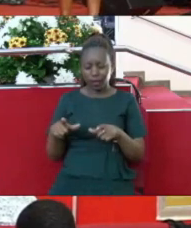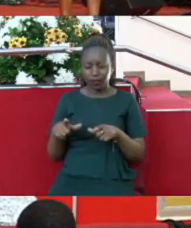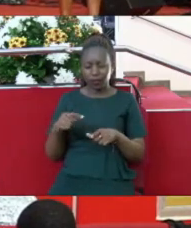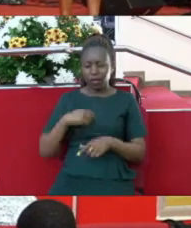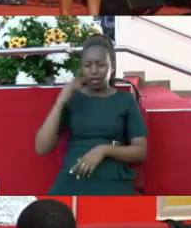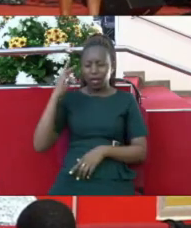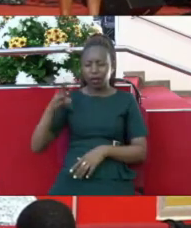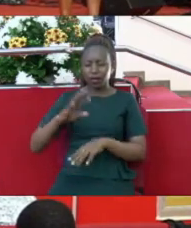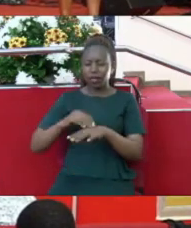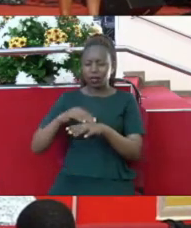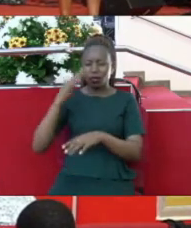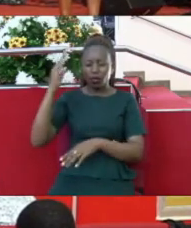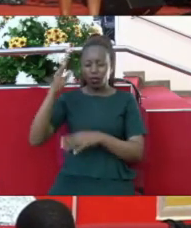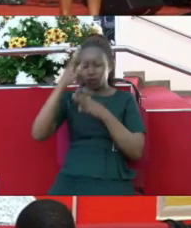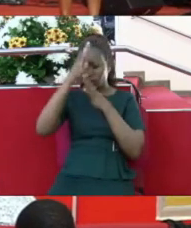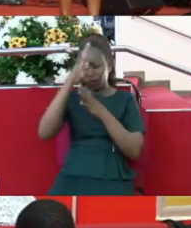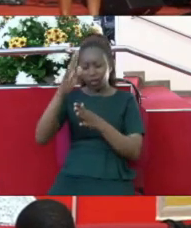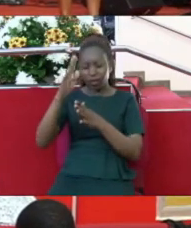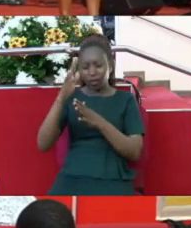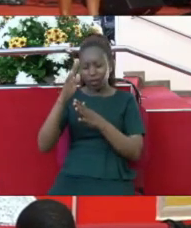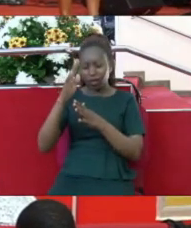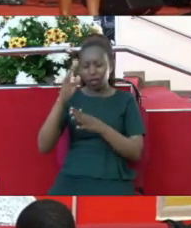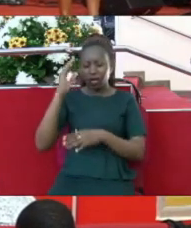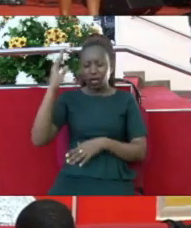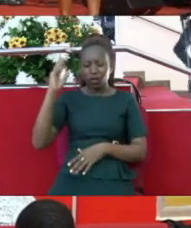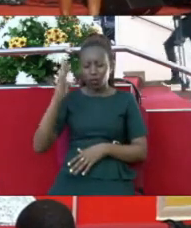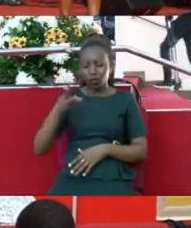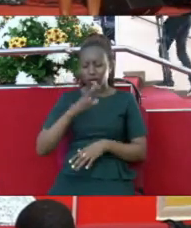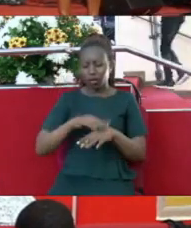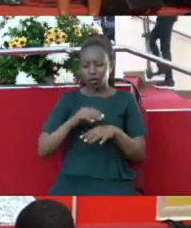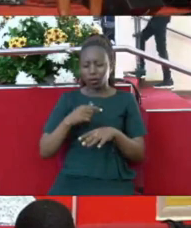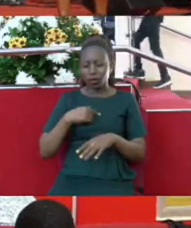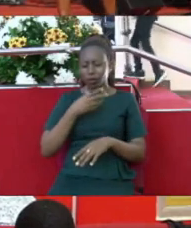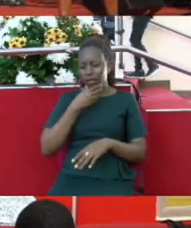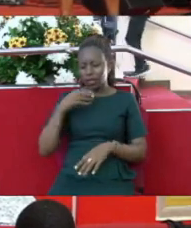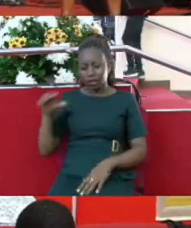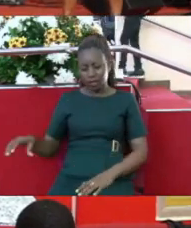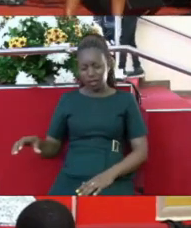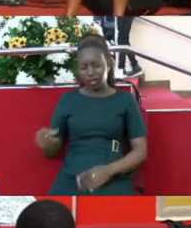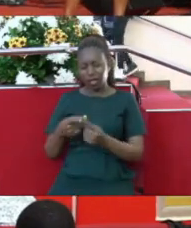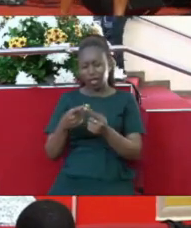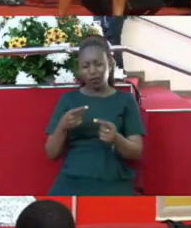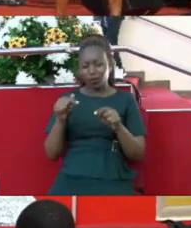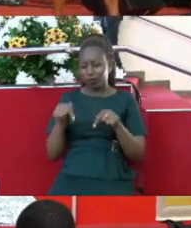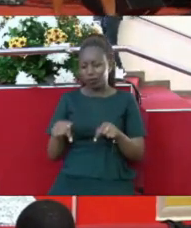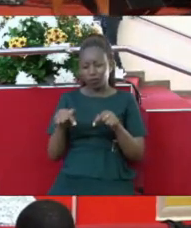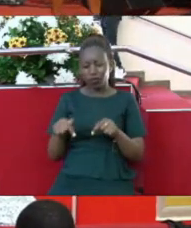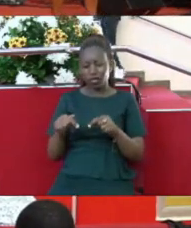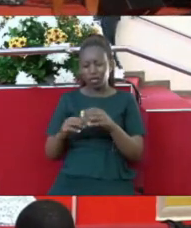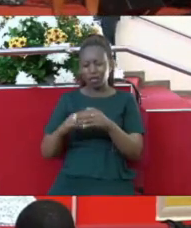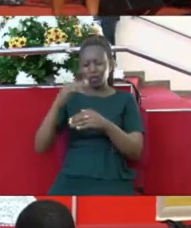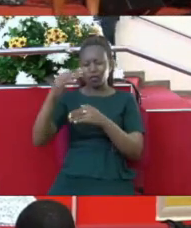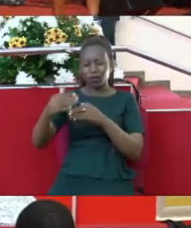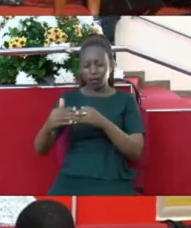father. Nitakuita baba. And you will call me son. Utaniita mwana. And from this day onwards. Na kutoka siku ya leo. I am born